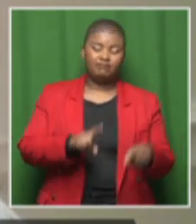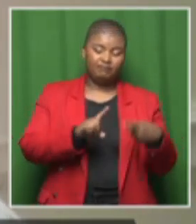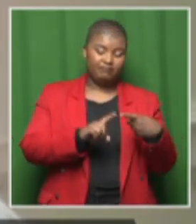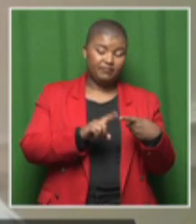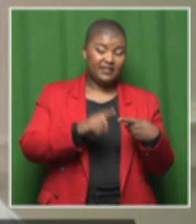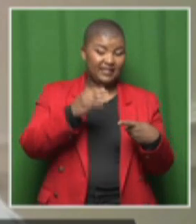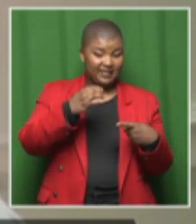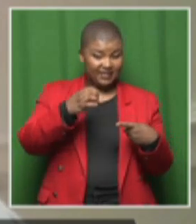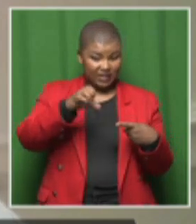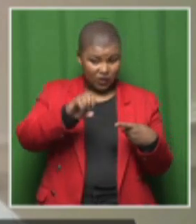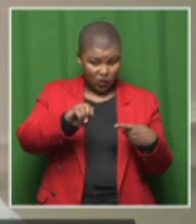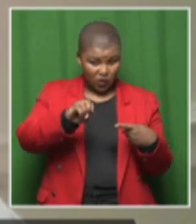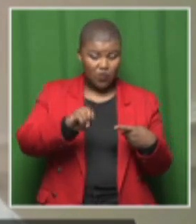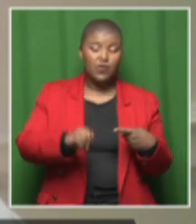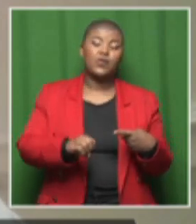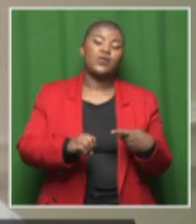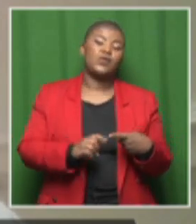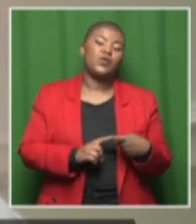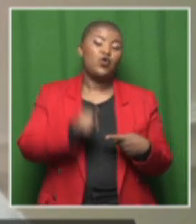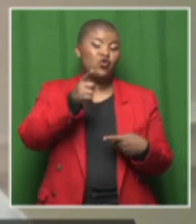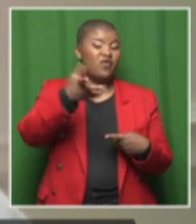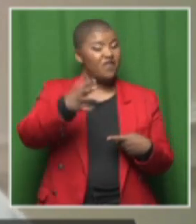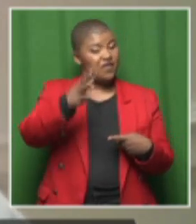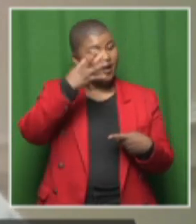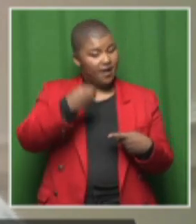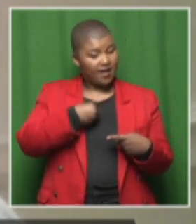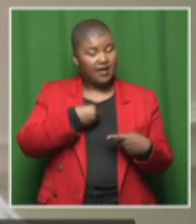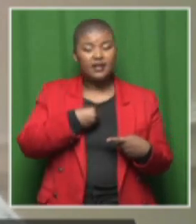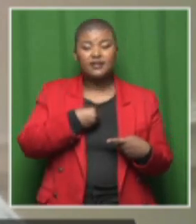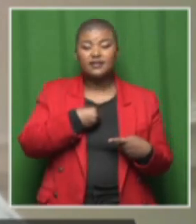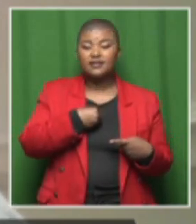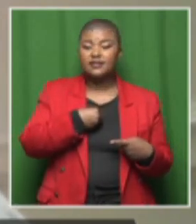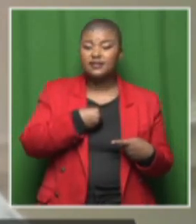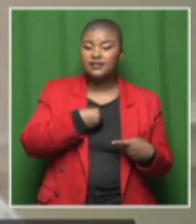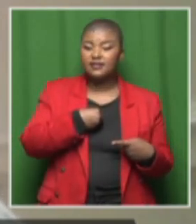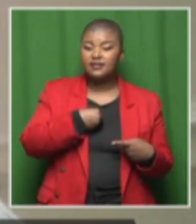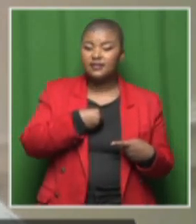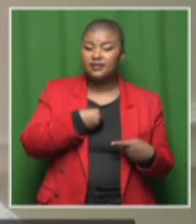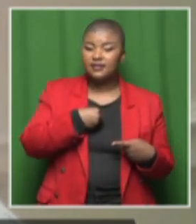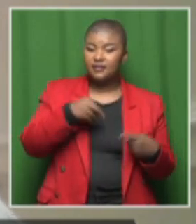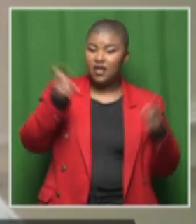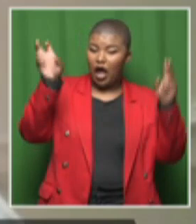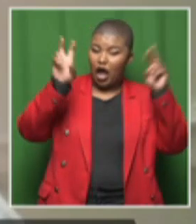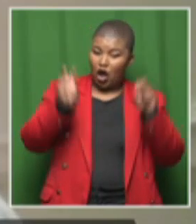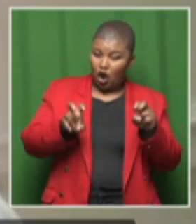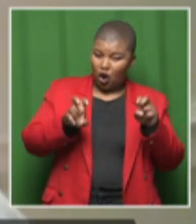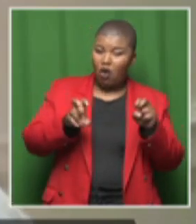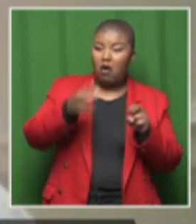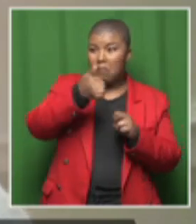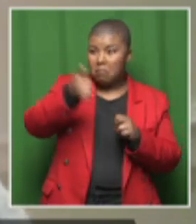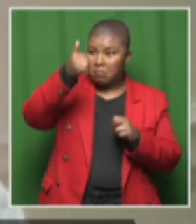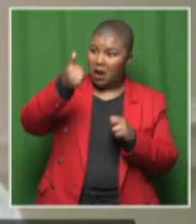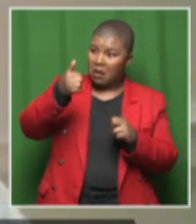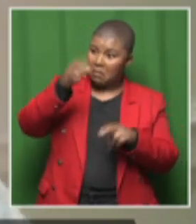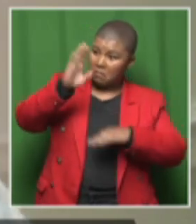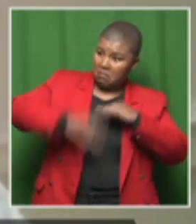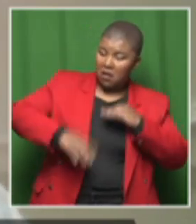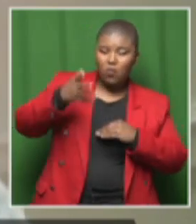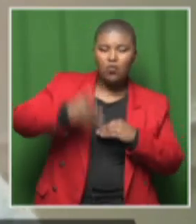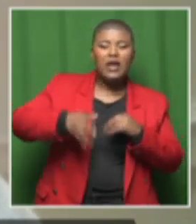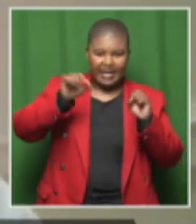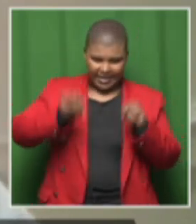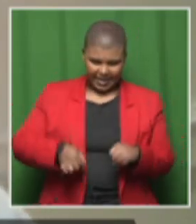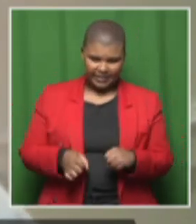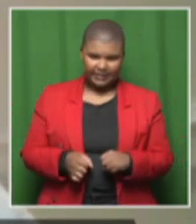You asked appropriately around whether we're going to hold Eskom officials to account. We said yes. Yes, now that's